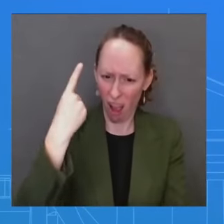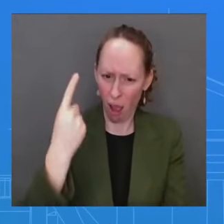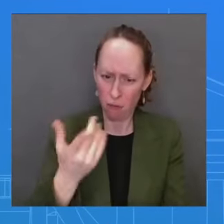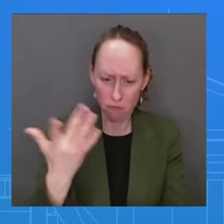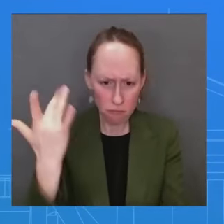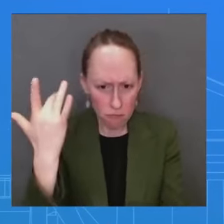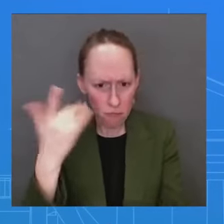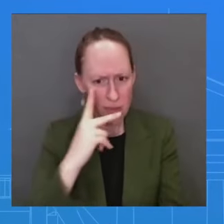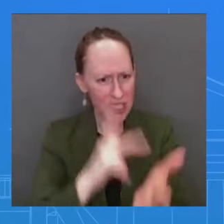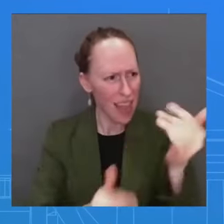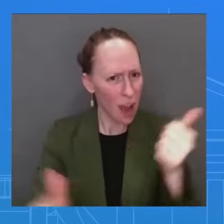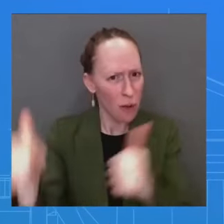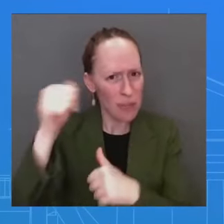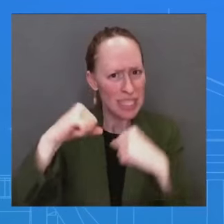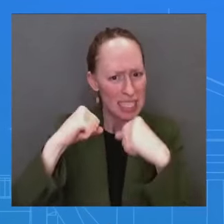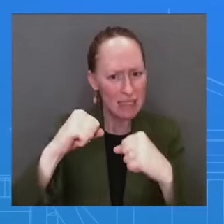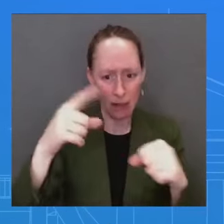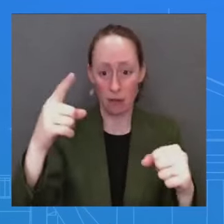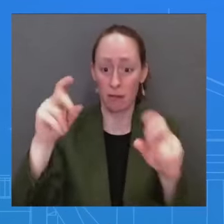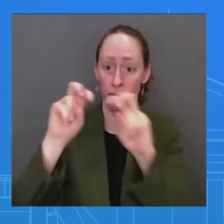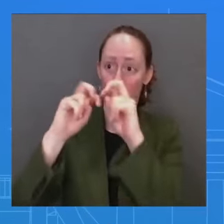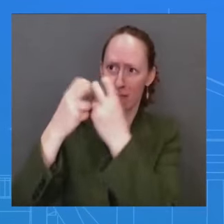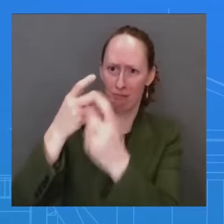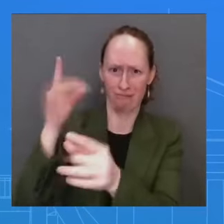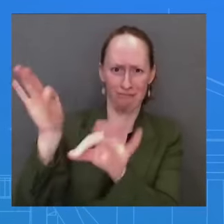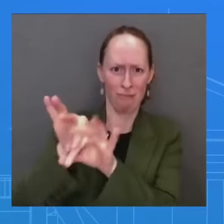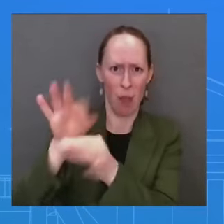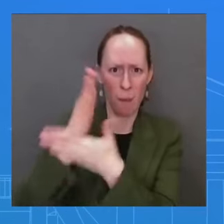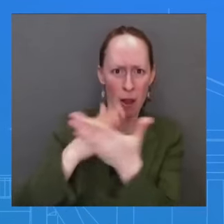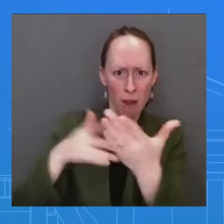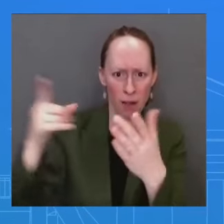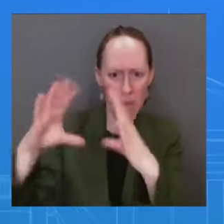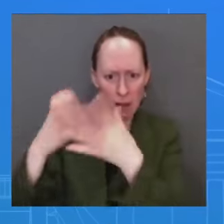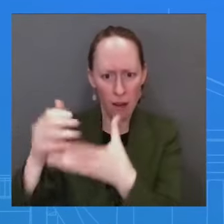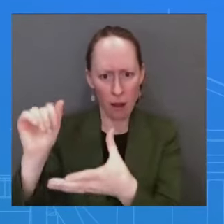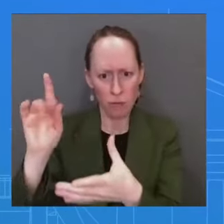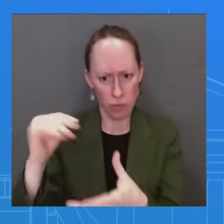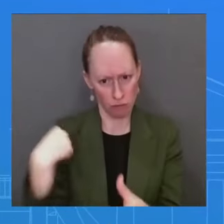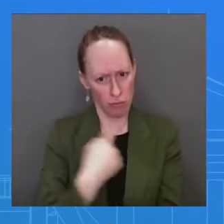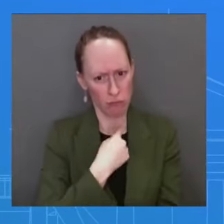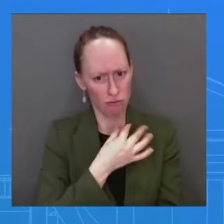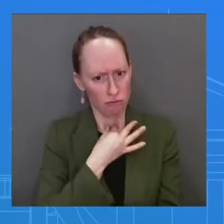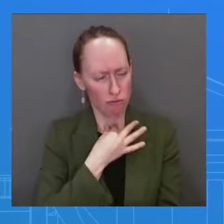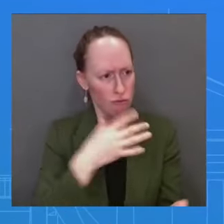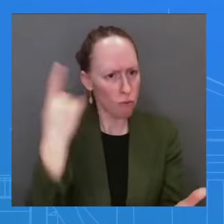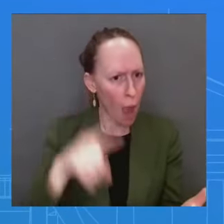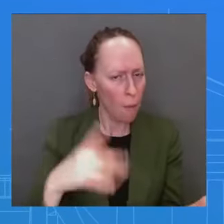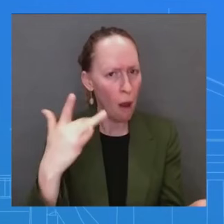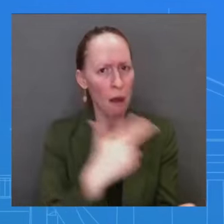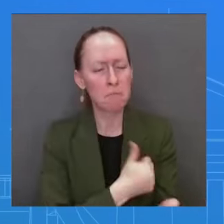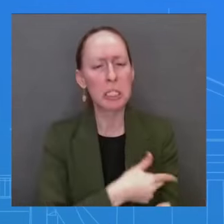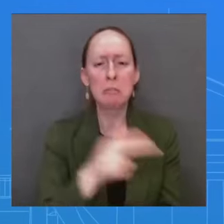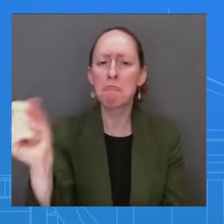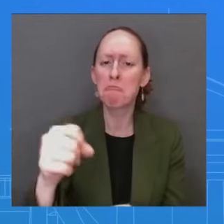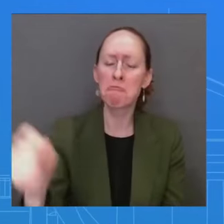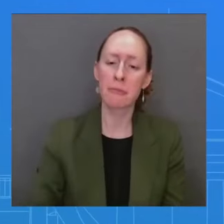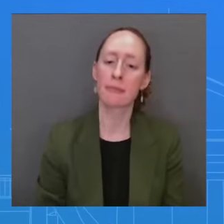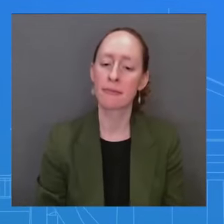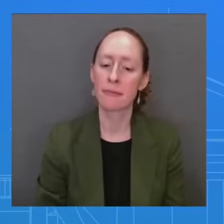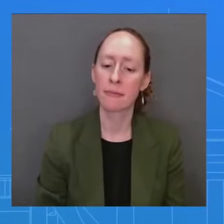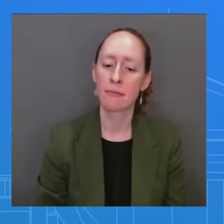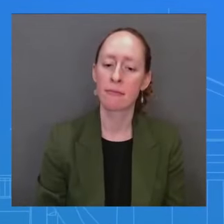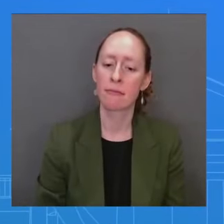of this administration, so we were all very curious as to what put him in the hospital. So what answers were the administration given when they were asked why? I think I've